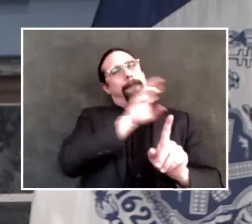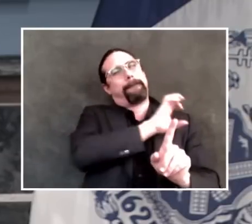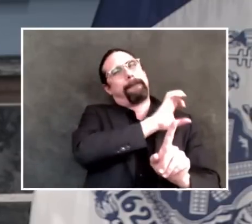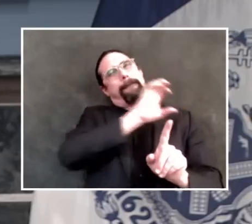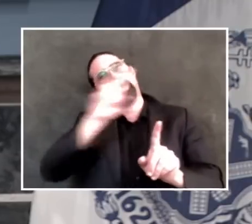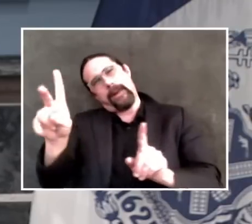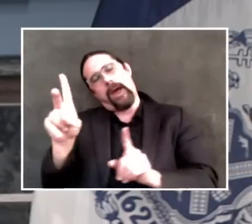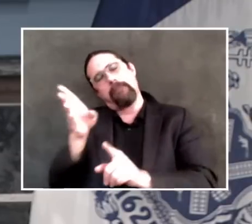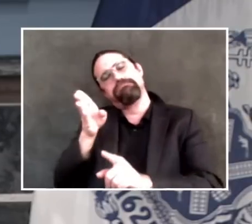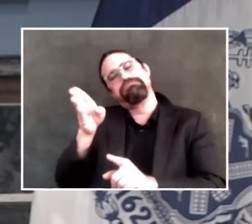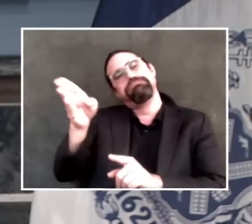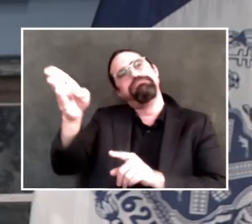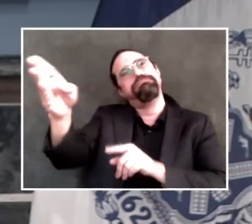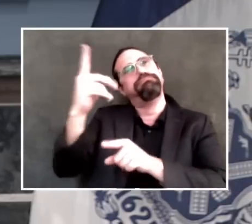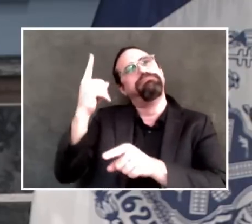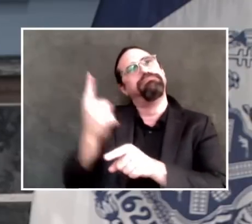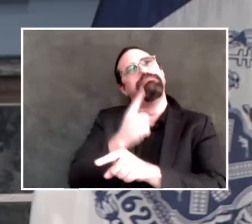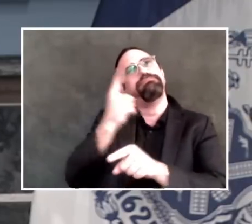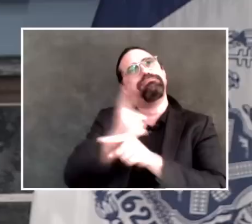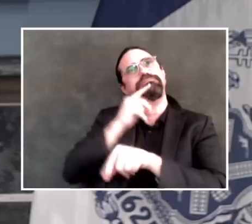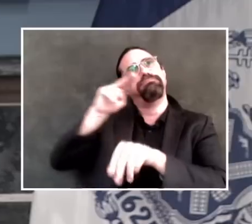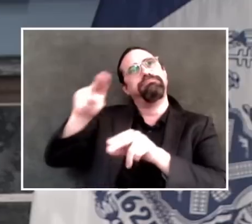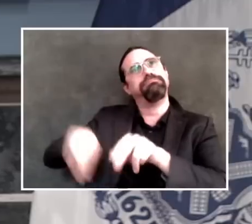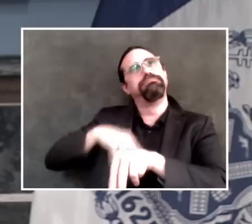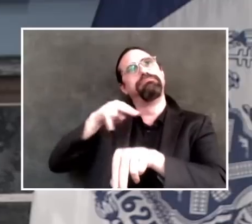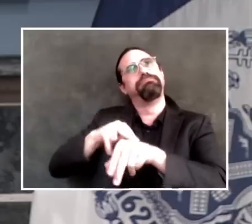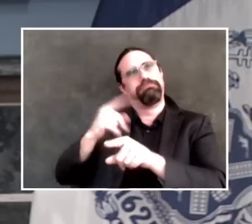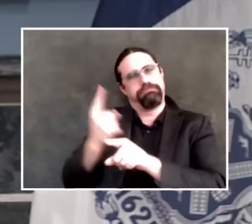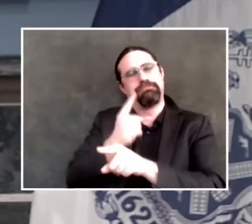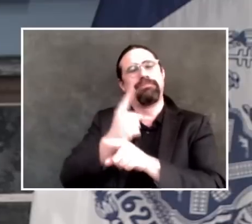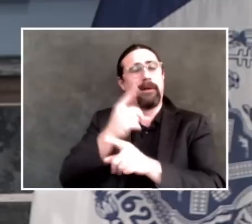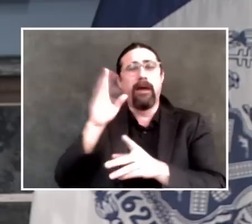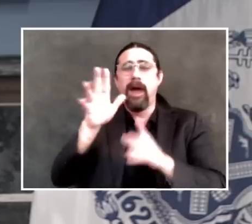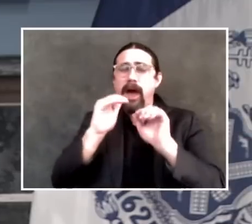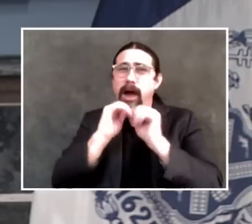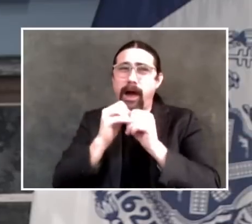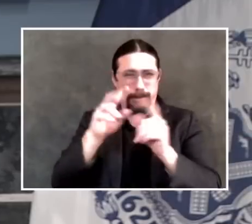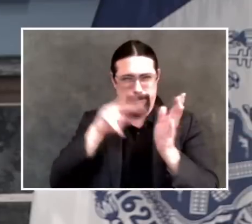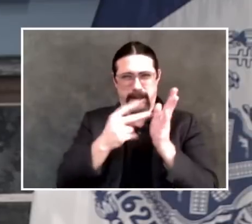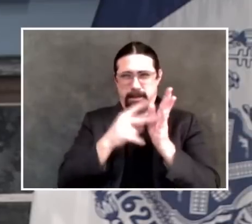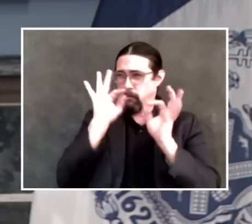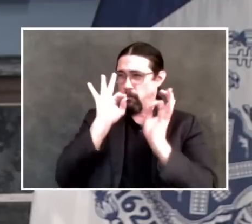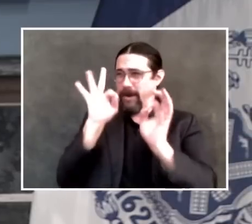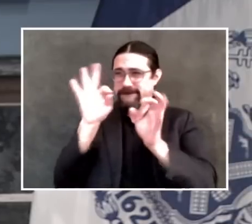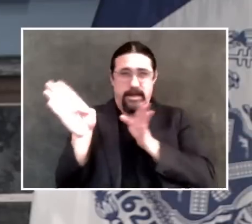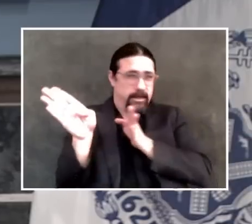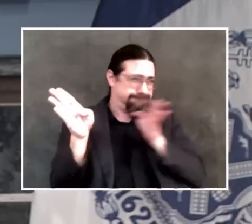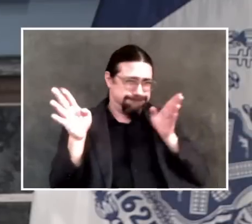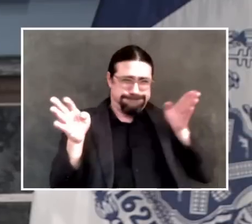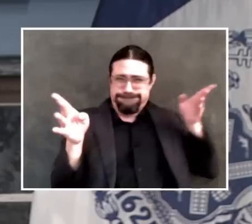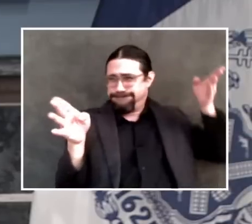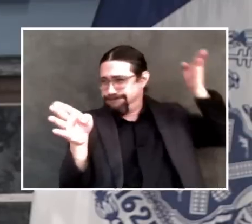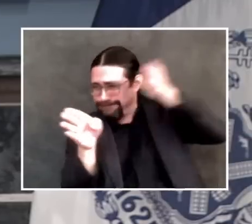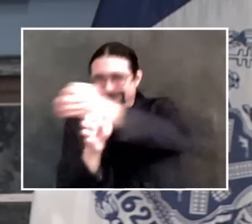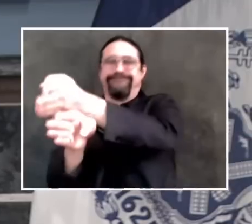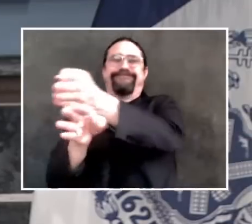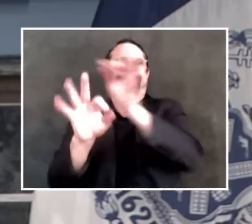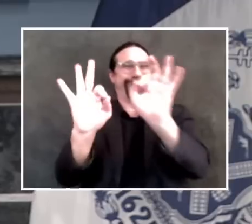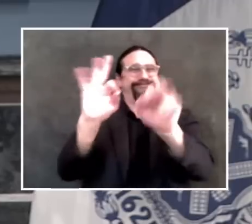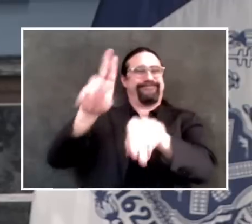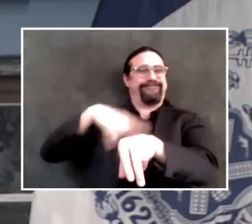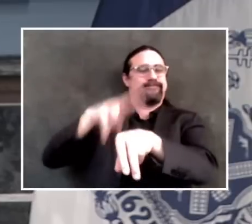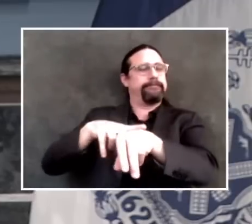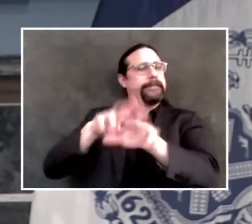get a specific, easy, clear milestone and it's all going to go perfectly and cleanly. It's not going to be like that. If we're not careful, if we're